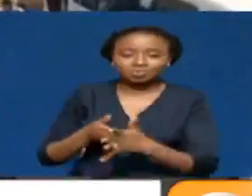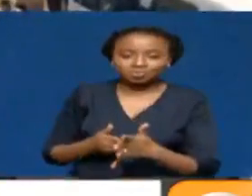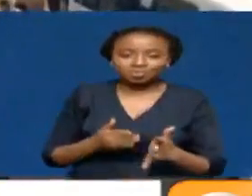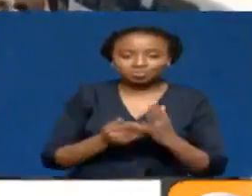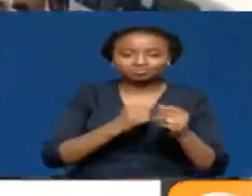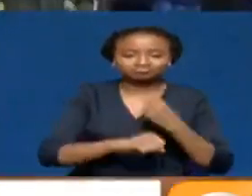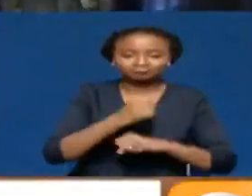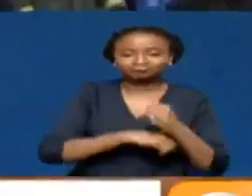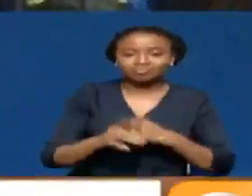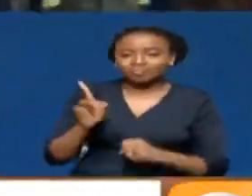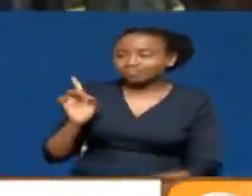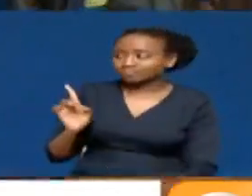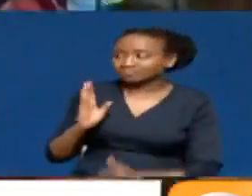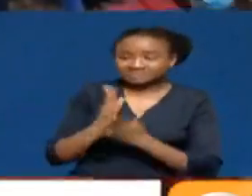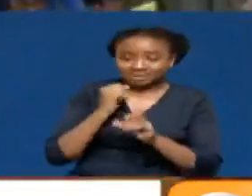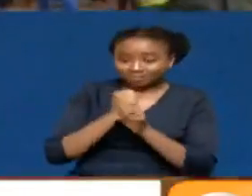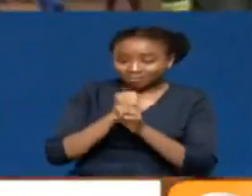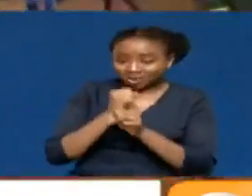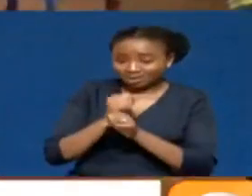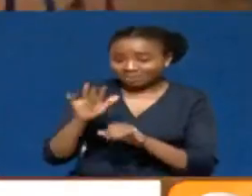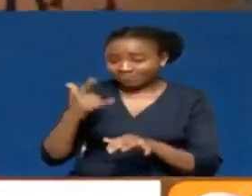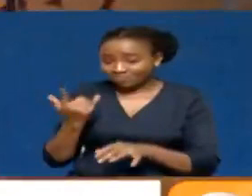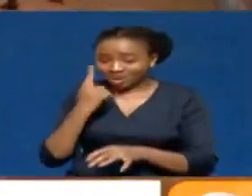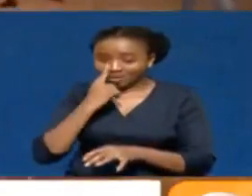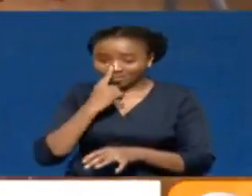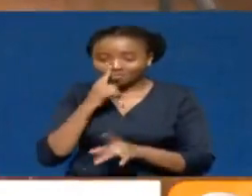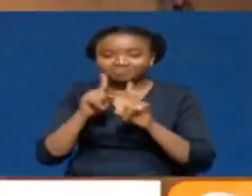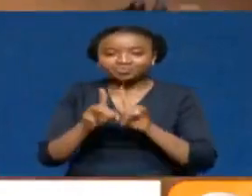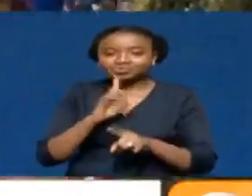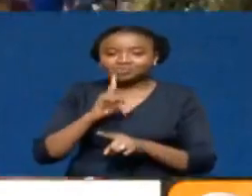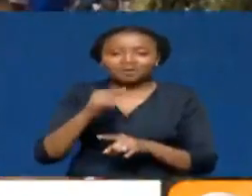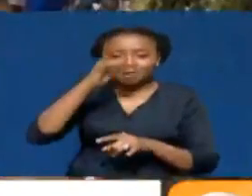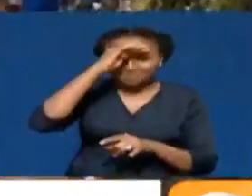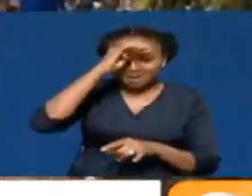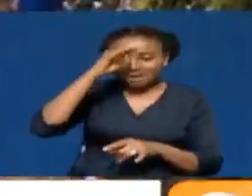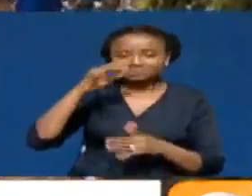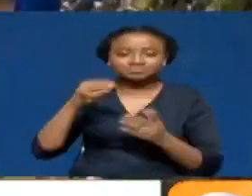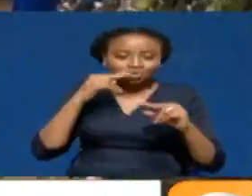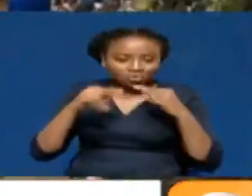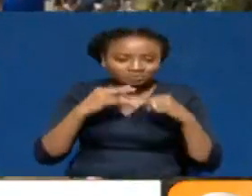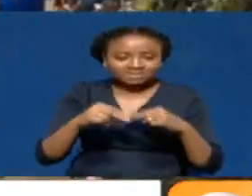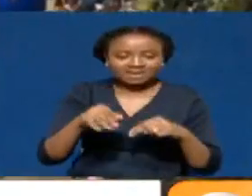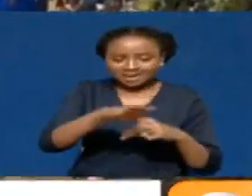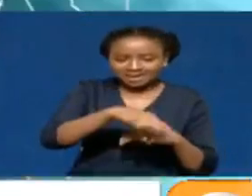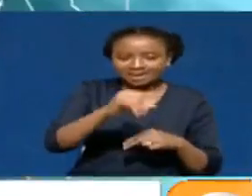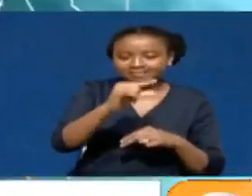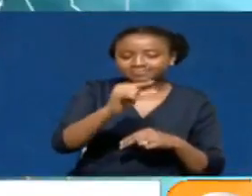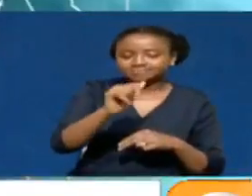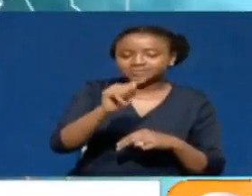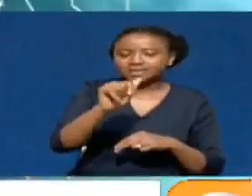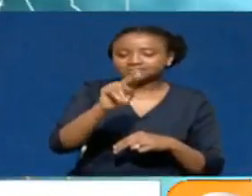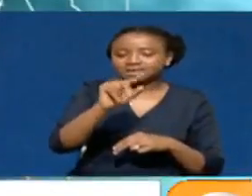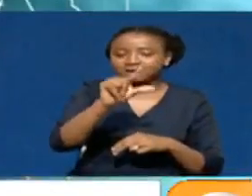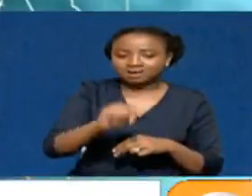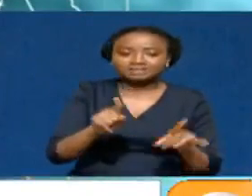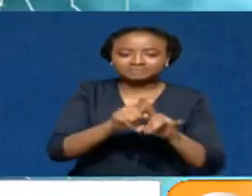in the county headquarters with workers working from home, further ordering the closure of bars and restaurants in 2 locations in Gatanga. Murang'a